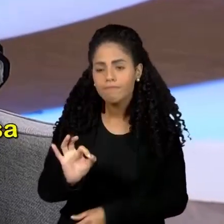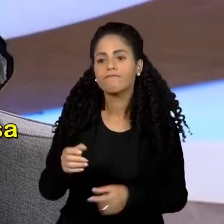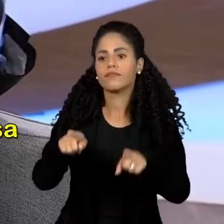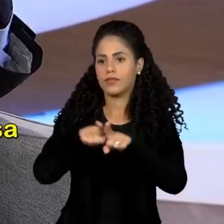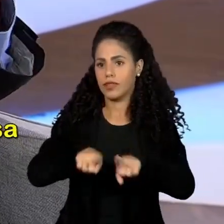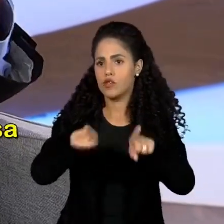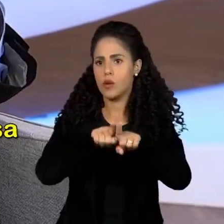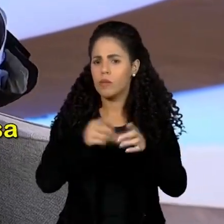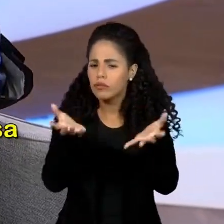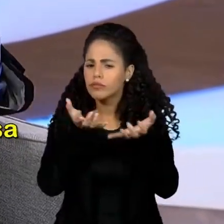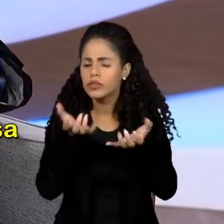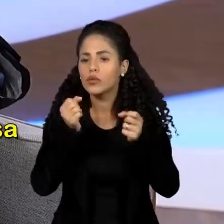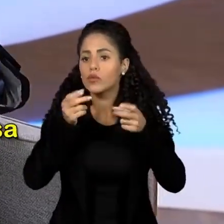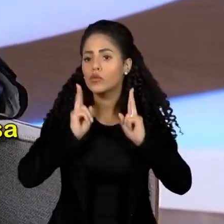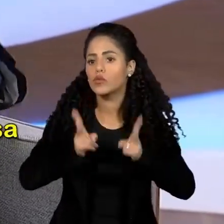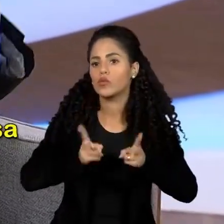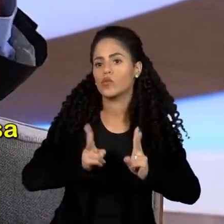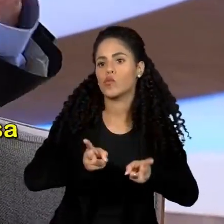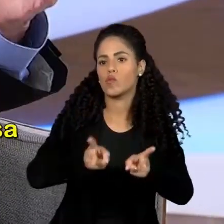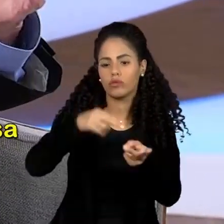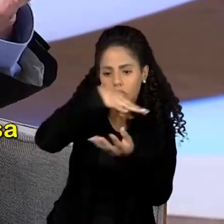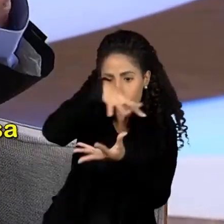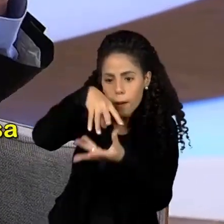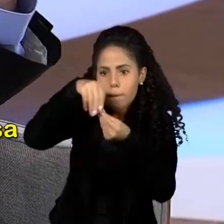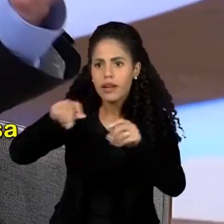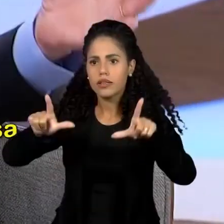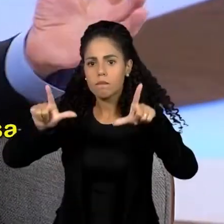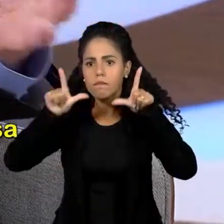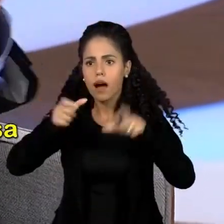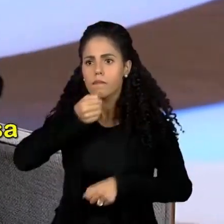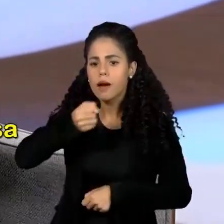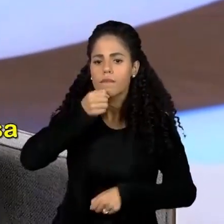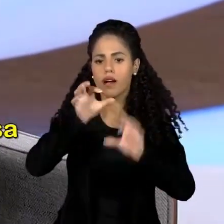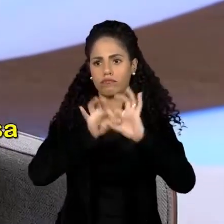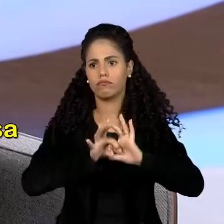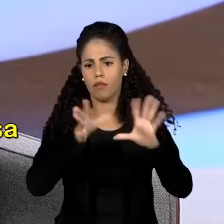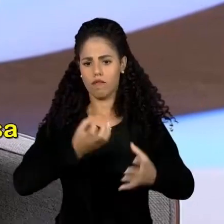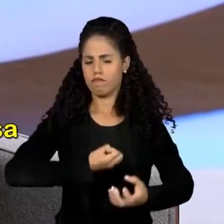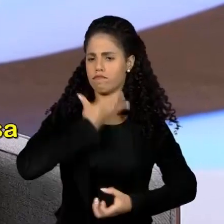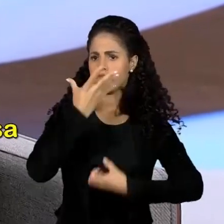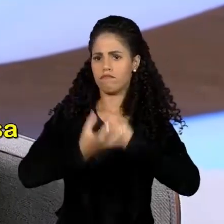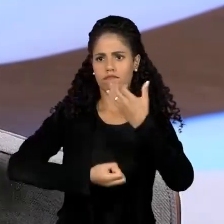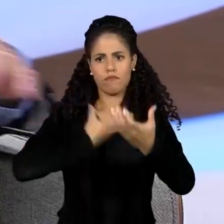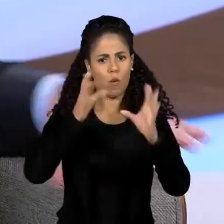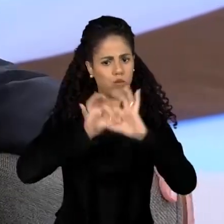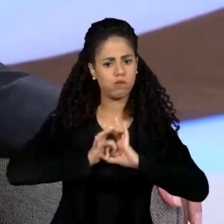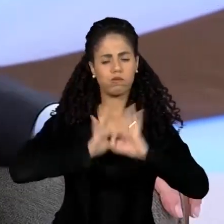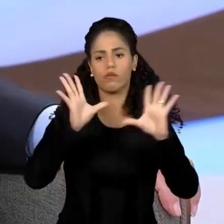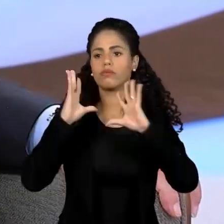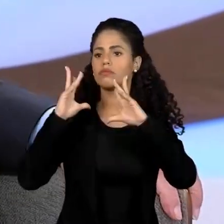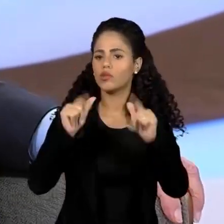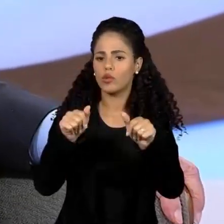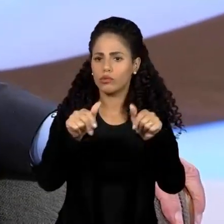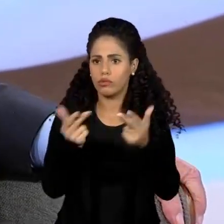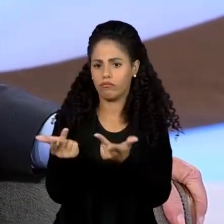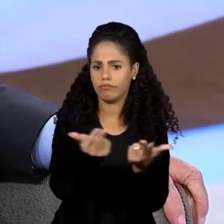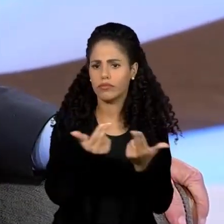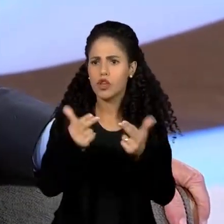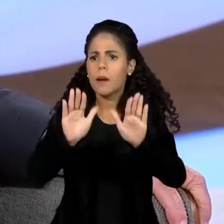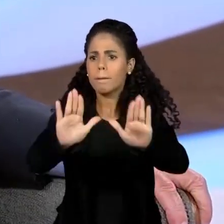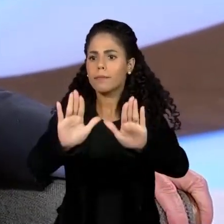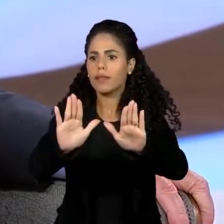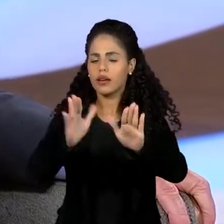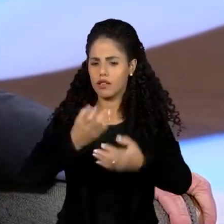we also want to maintain an active press and free speech, but we've